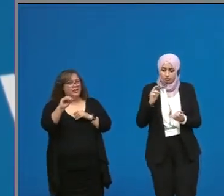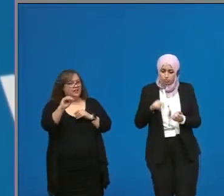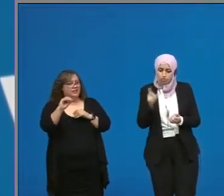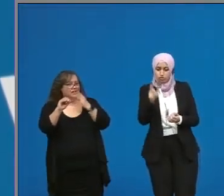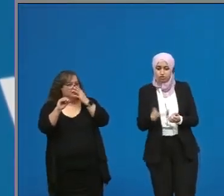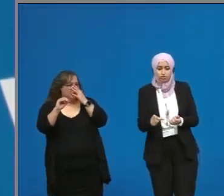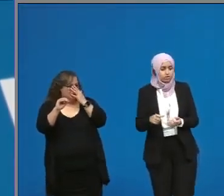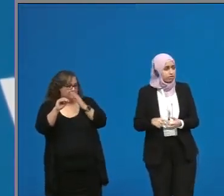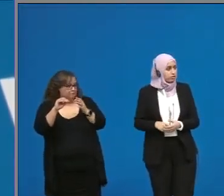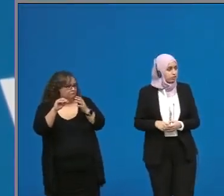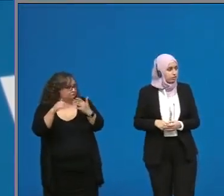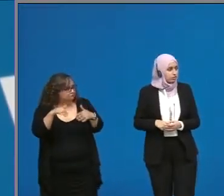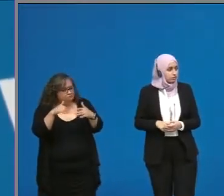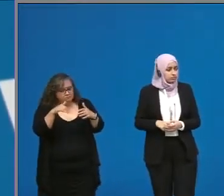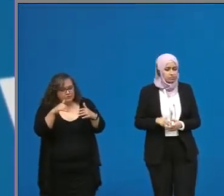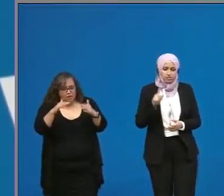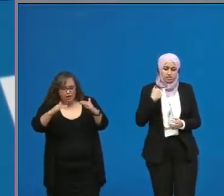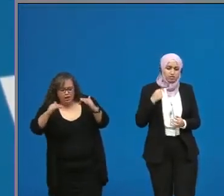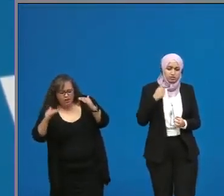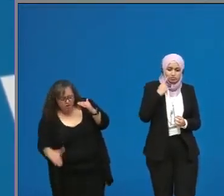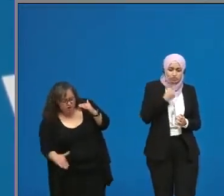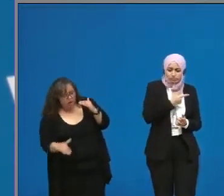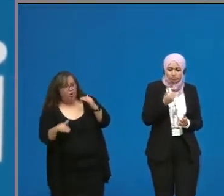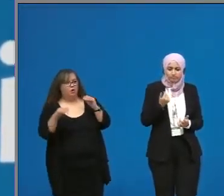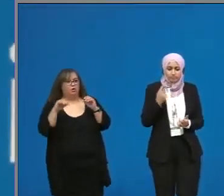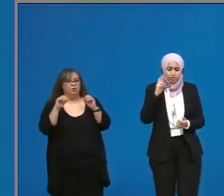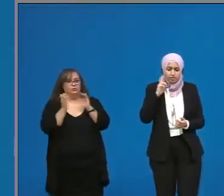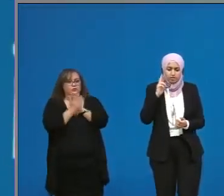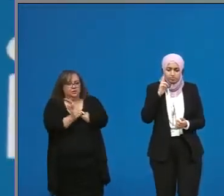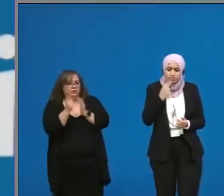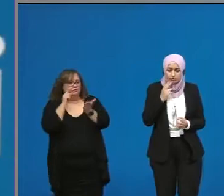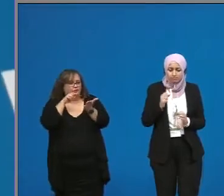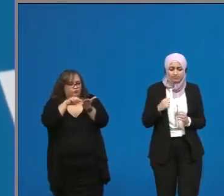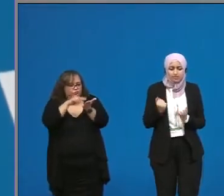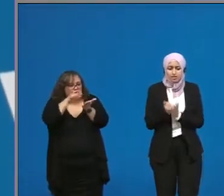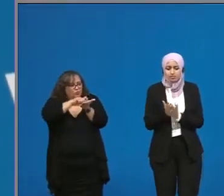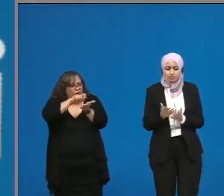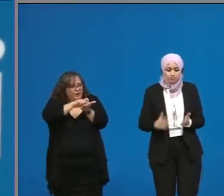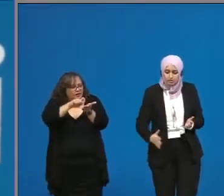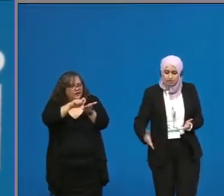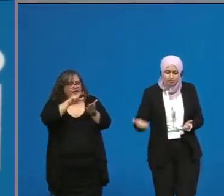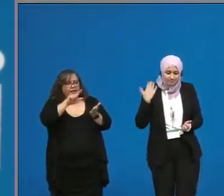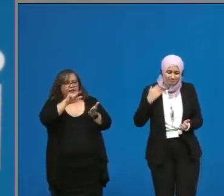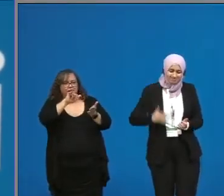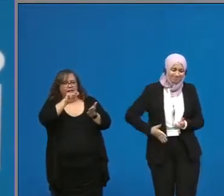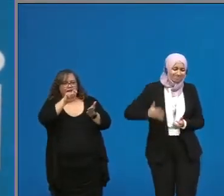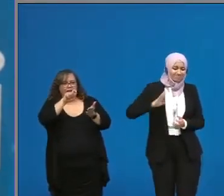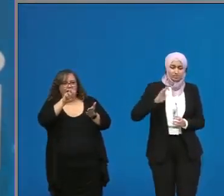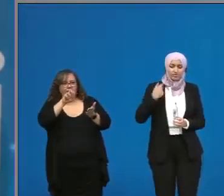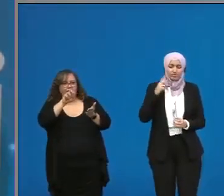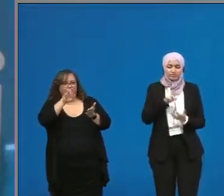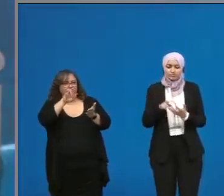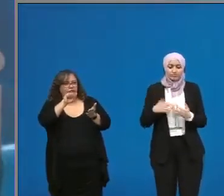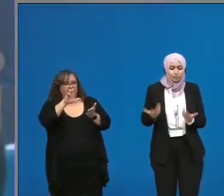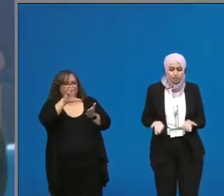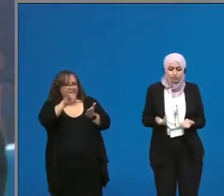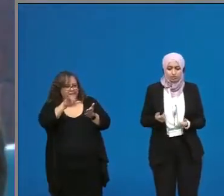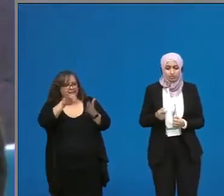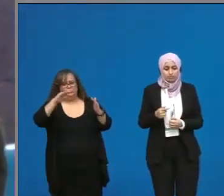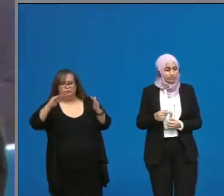who are deaf have a very, very low literacy rate. And this, of course, has many reasons. I'm not going to get into the